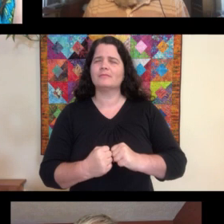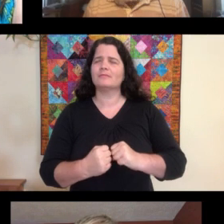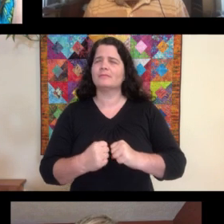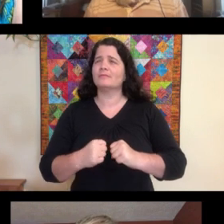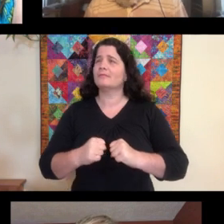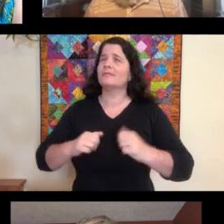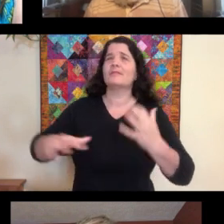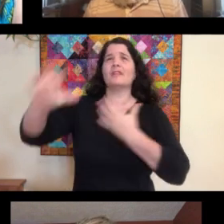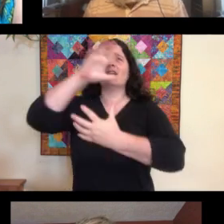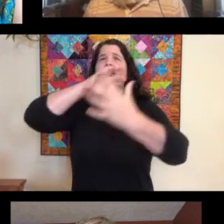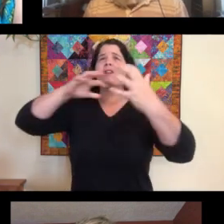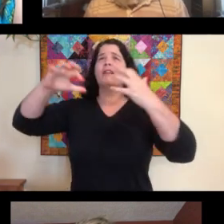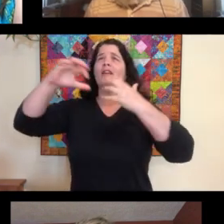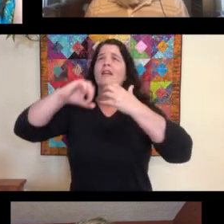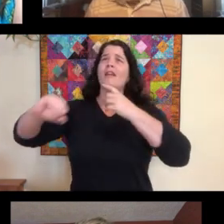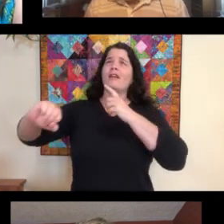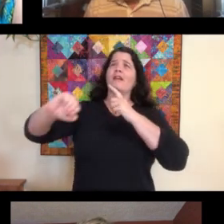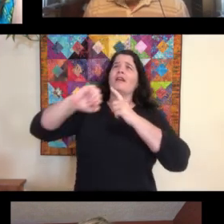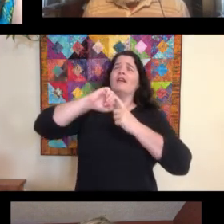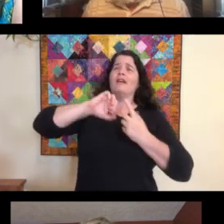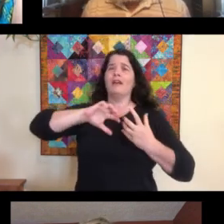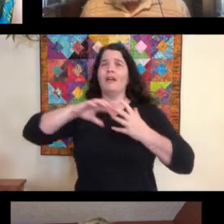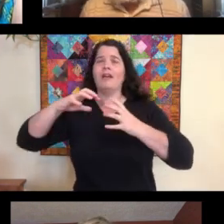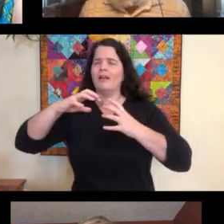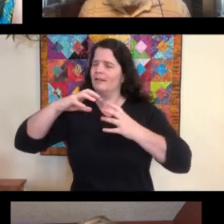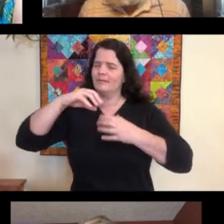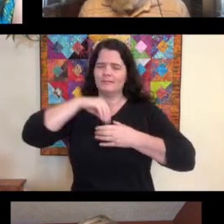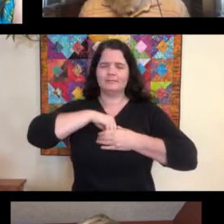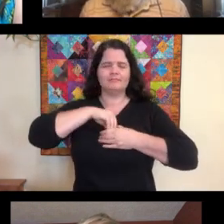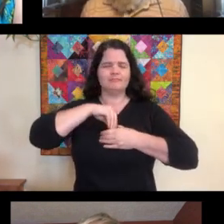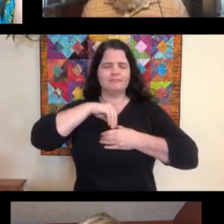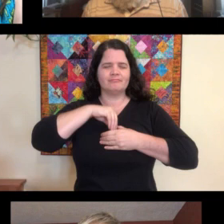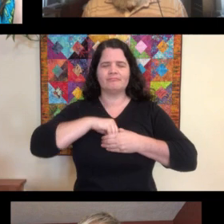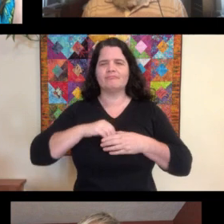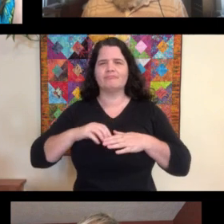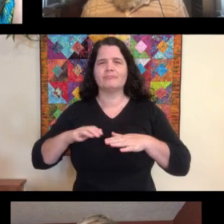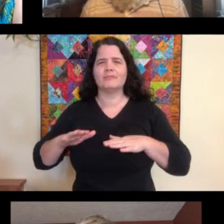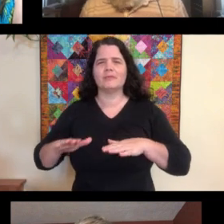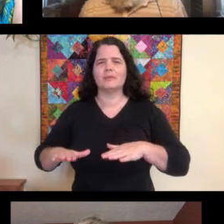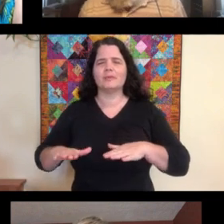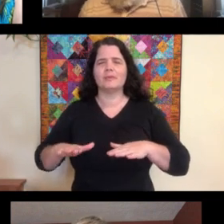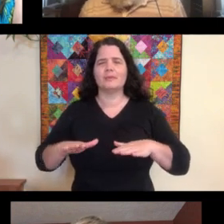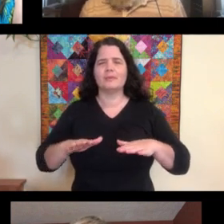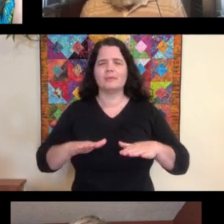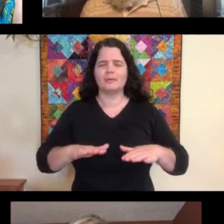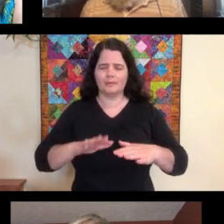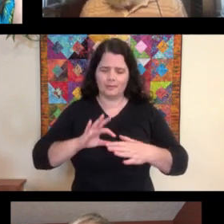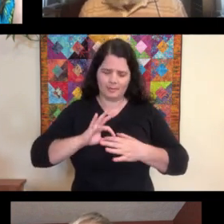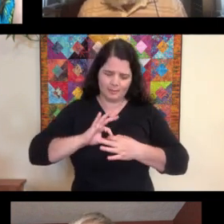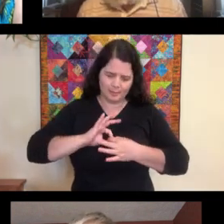giveth. No storm can shake my inmost hall, but through